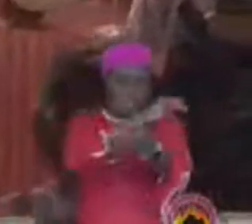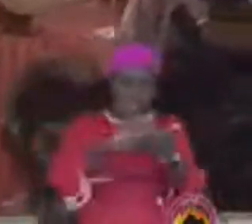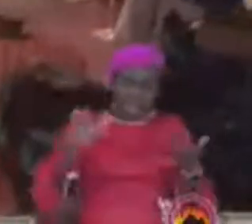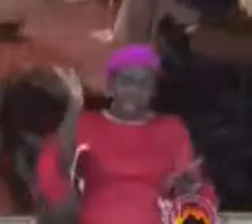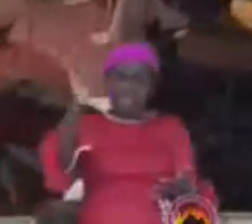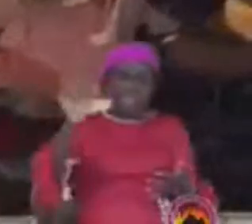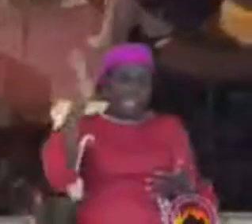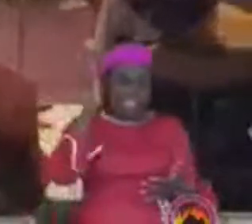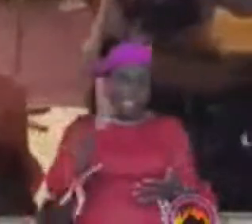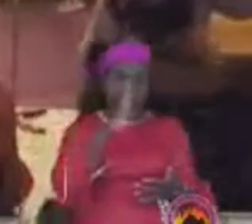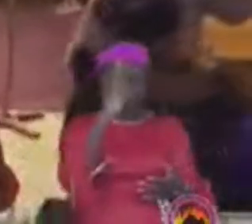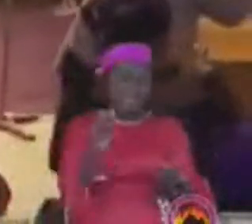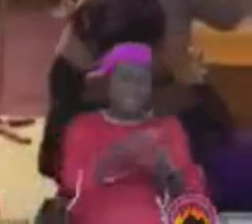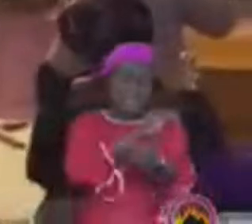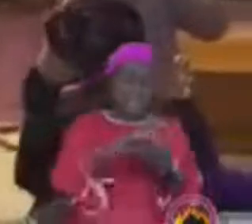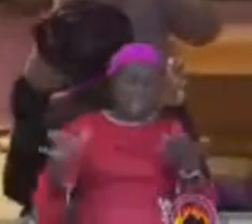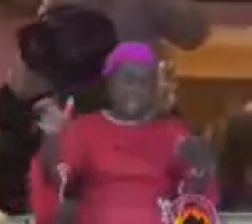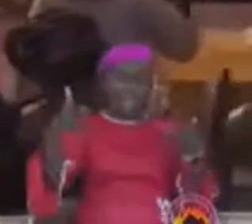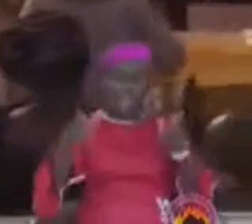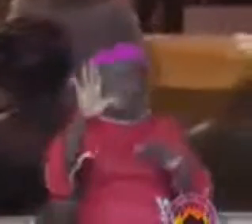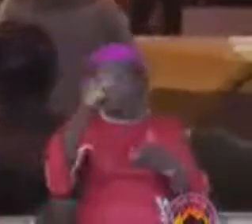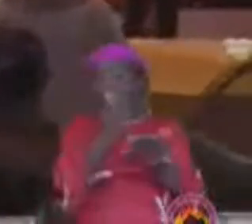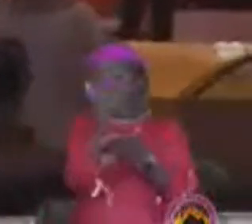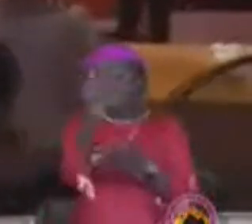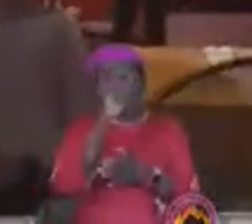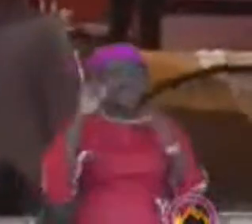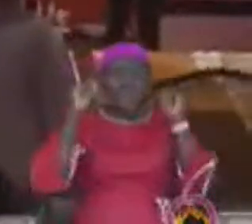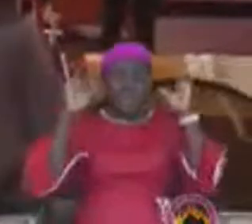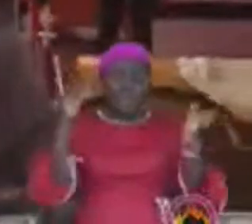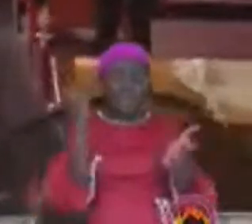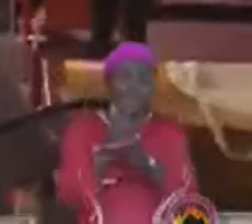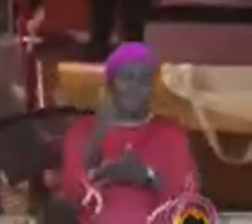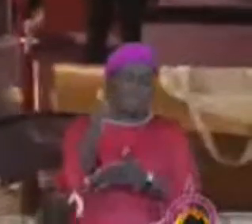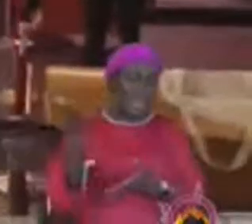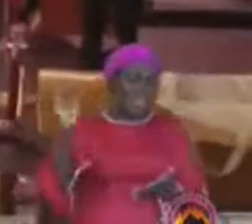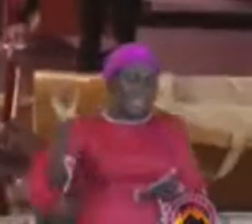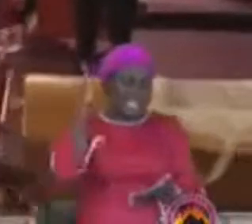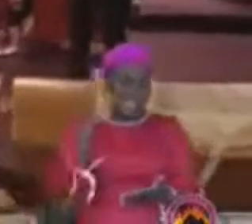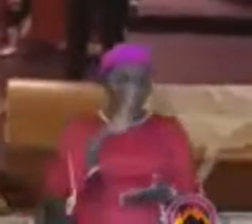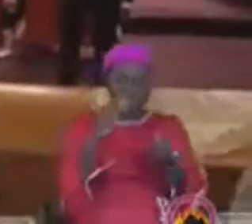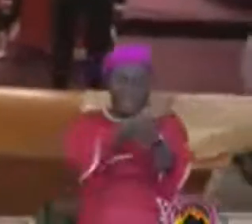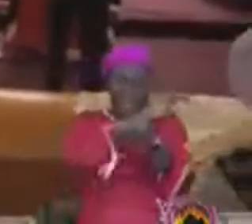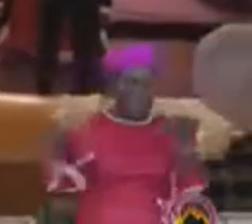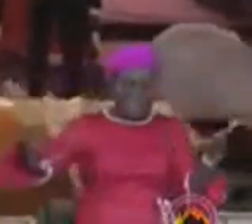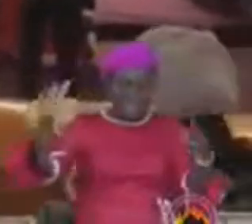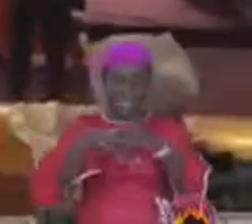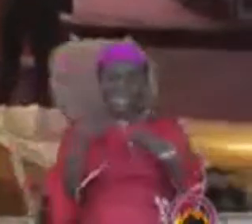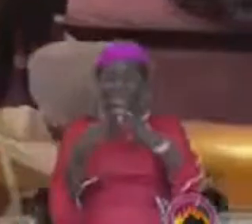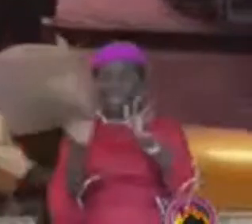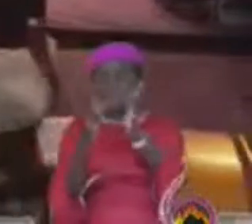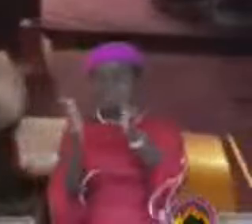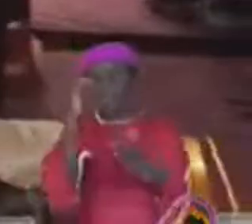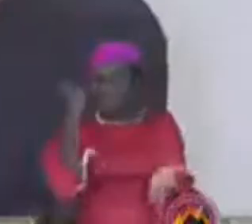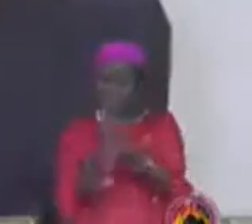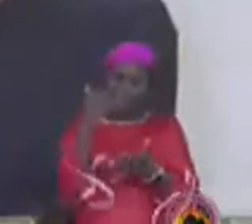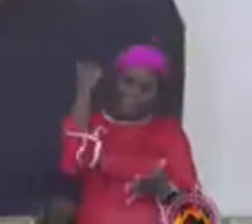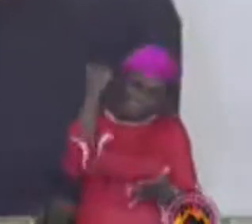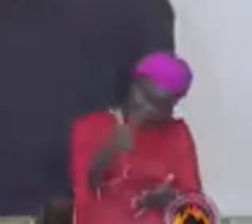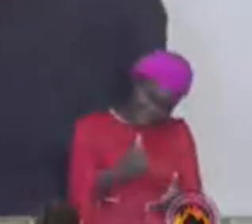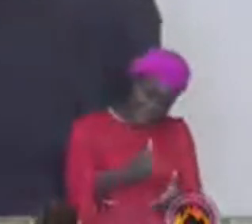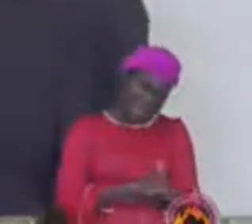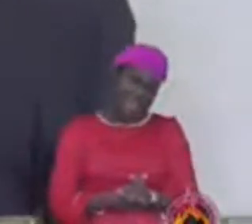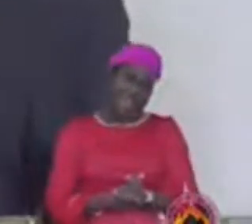be scattered. Let your amen roar like thunder. They shall be scattered. They shall be scattered. In the name of